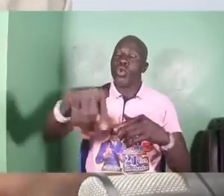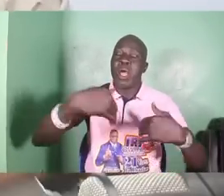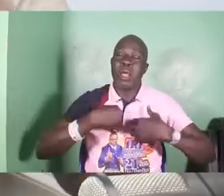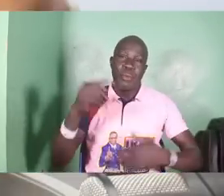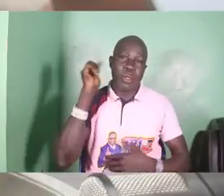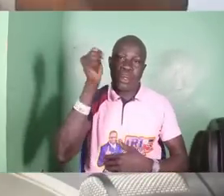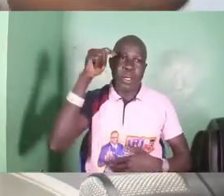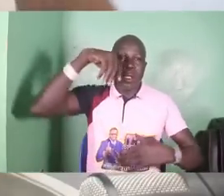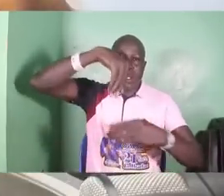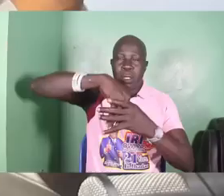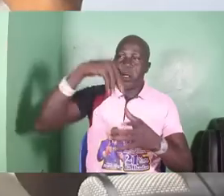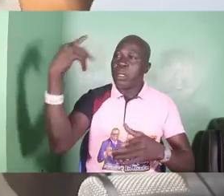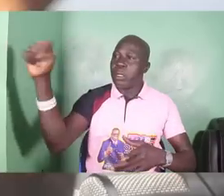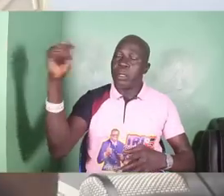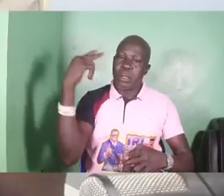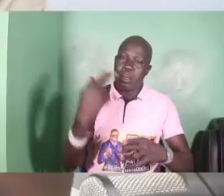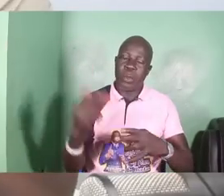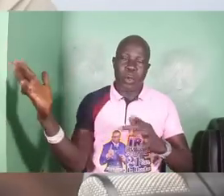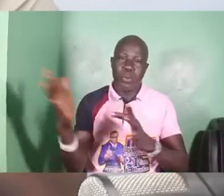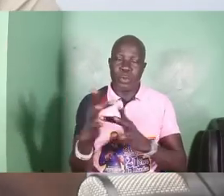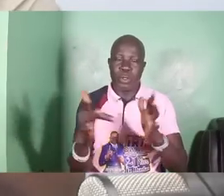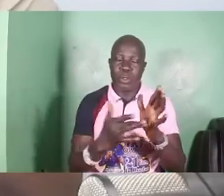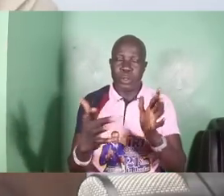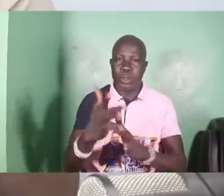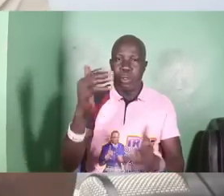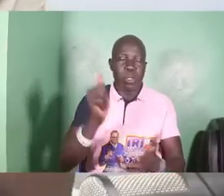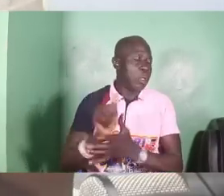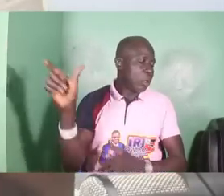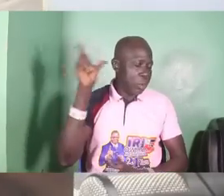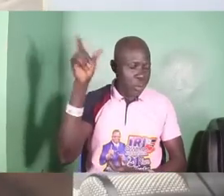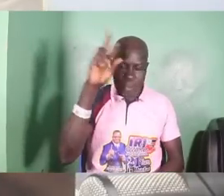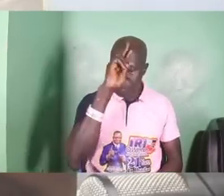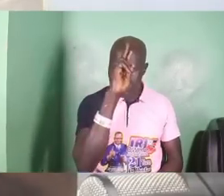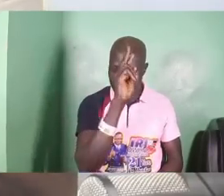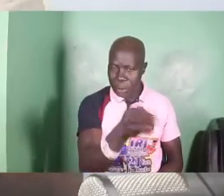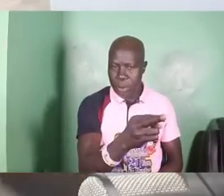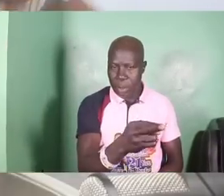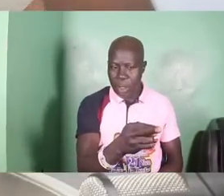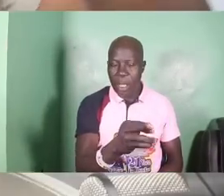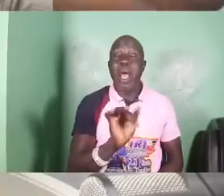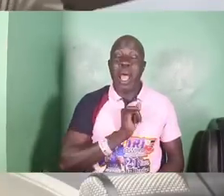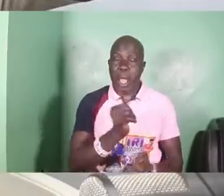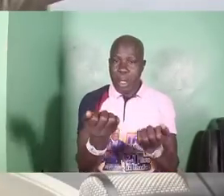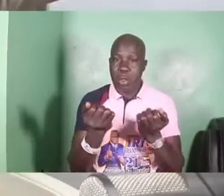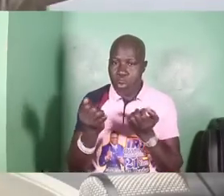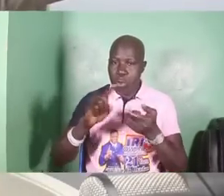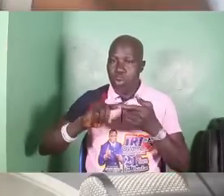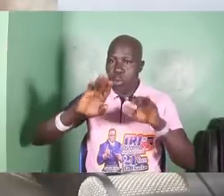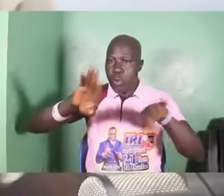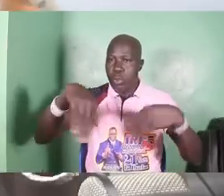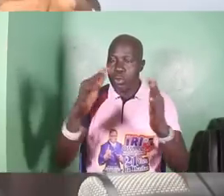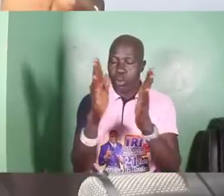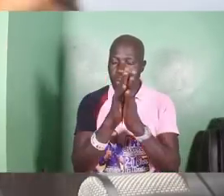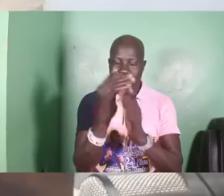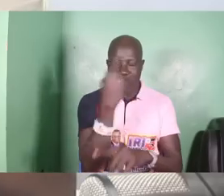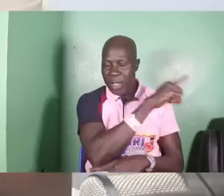We have testimony. In the name of Jesus. Amen. Listen to me, sir.